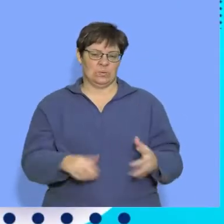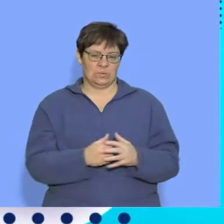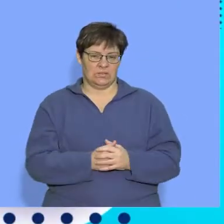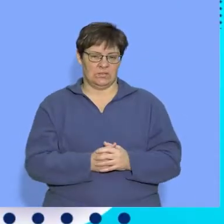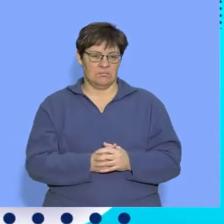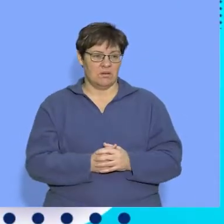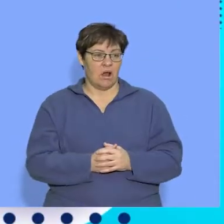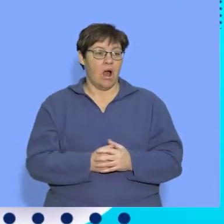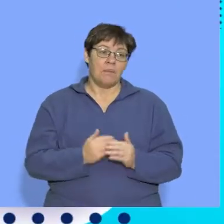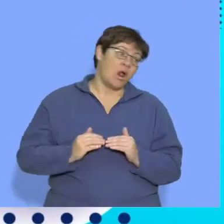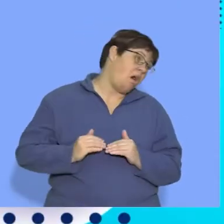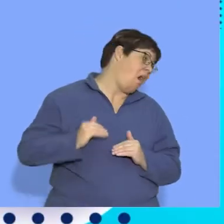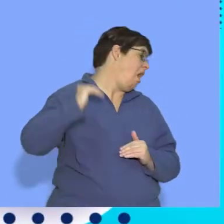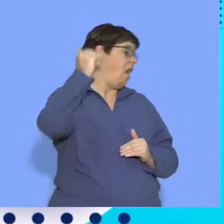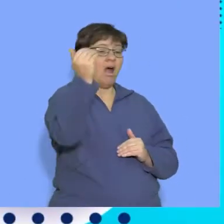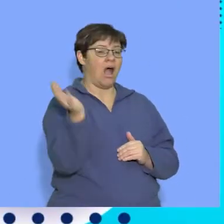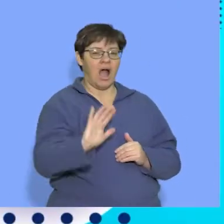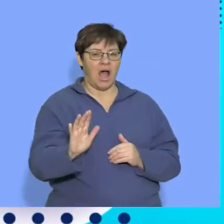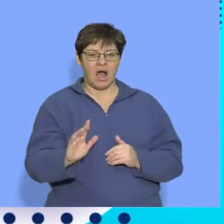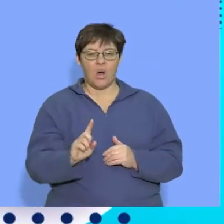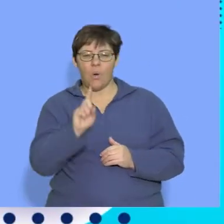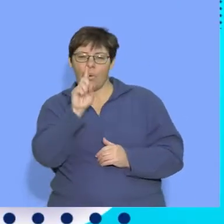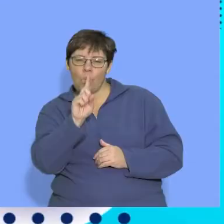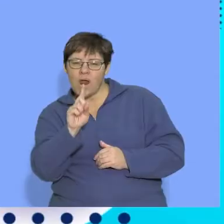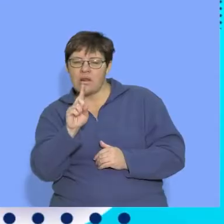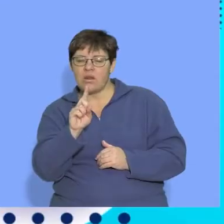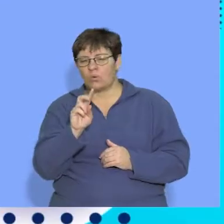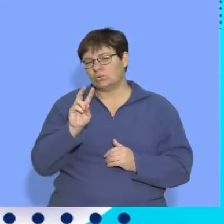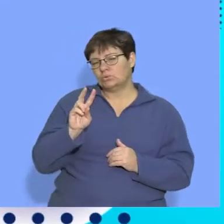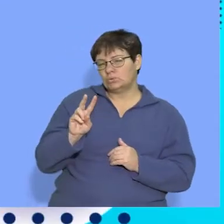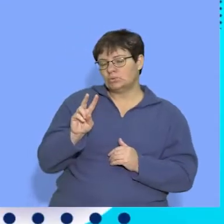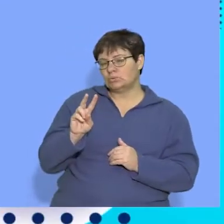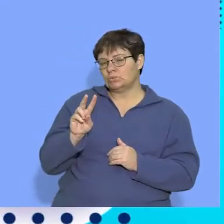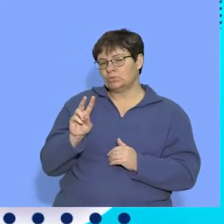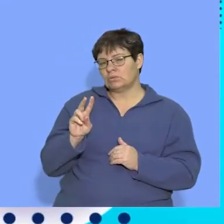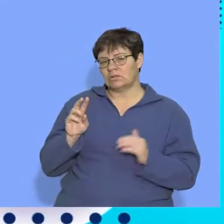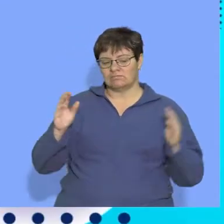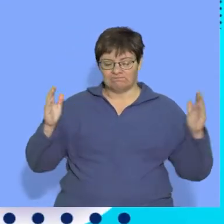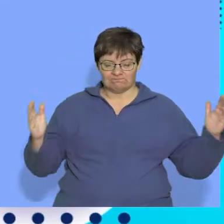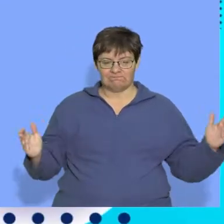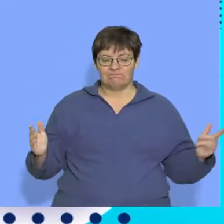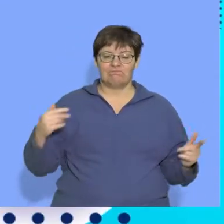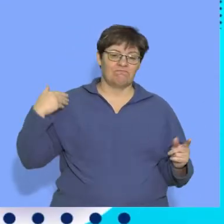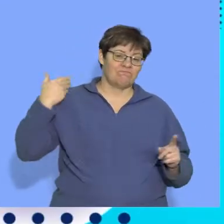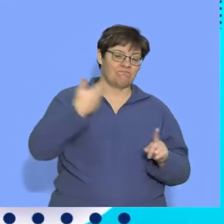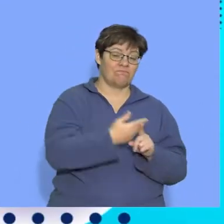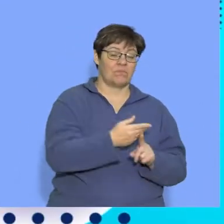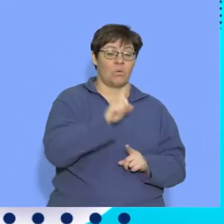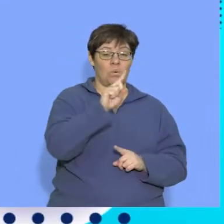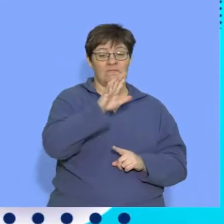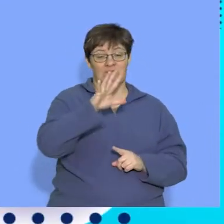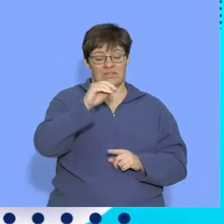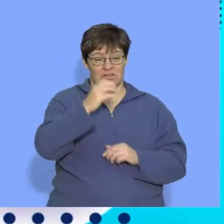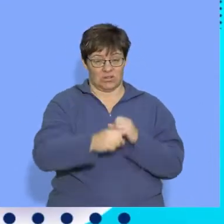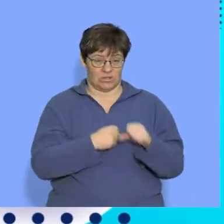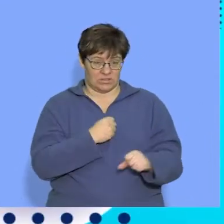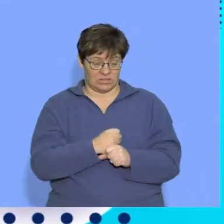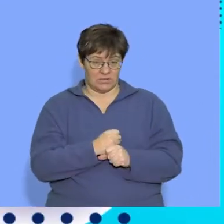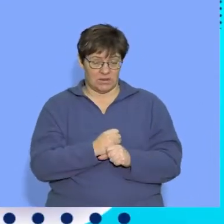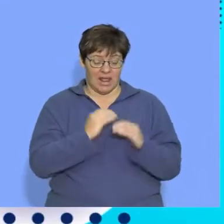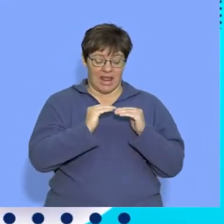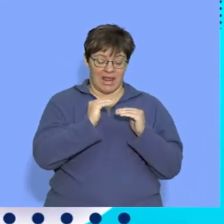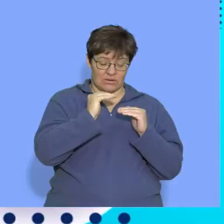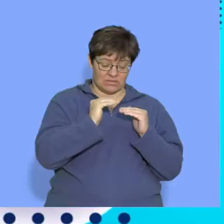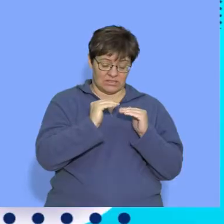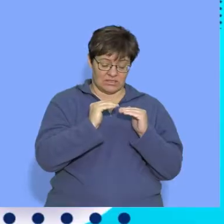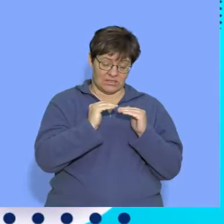but it's often by a degree or two over 150 years. And that significant increase in the